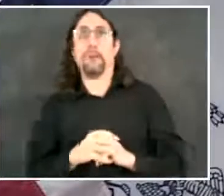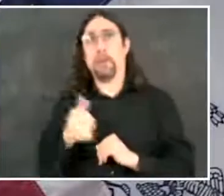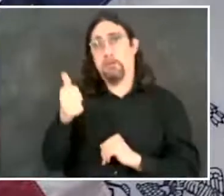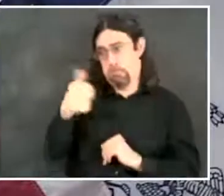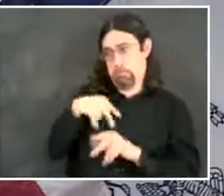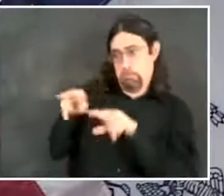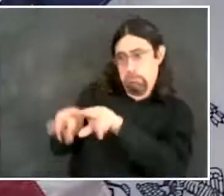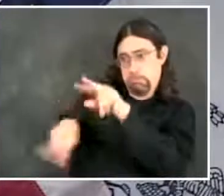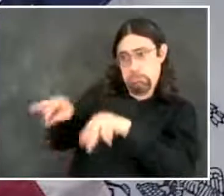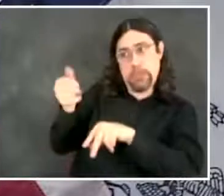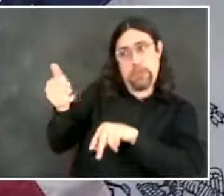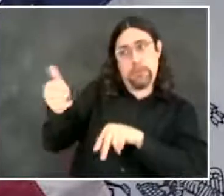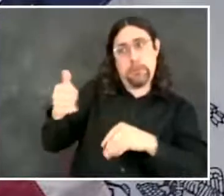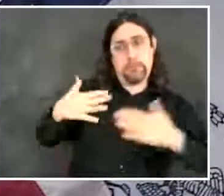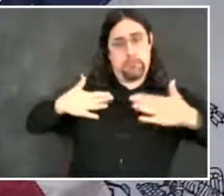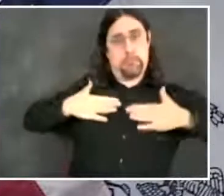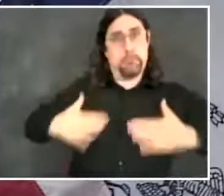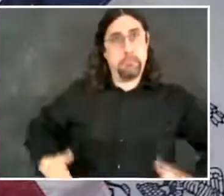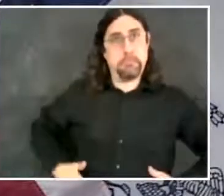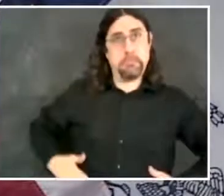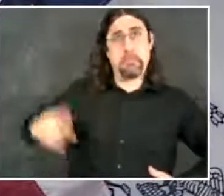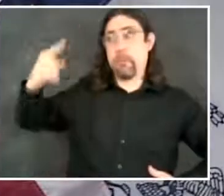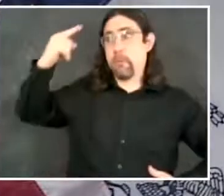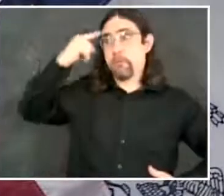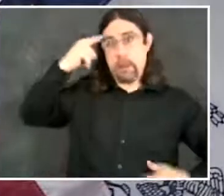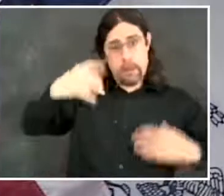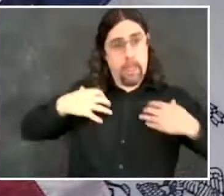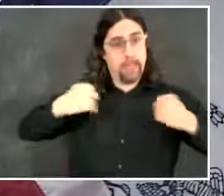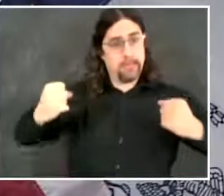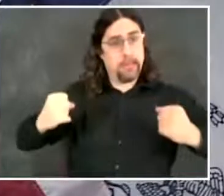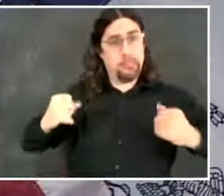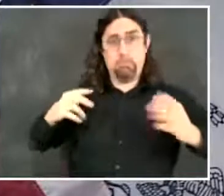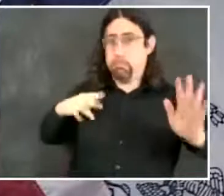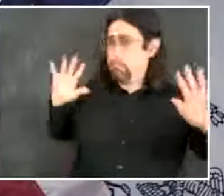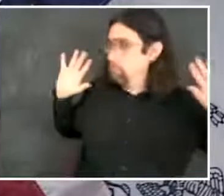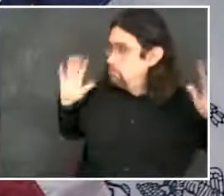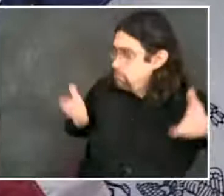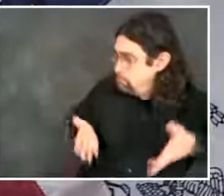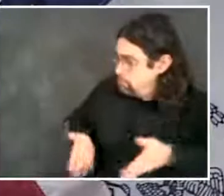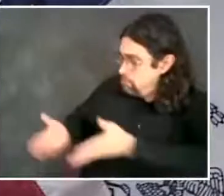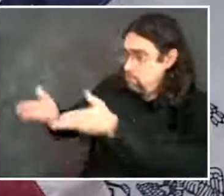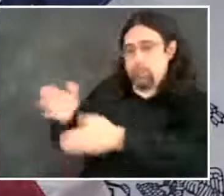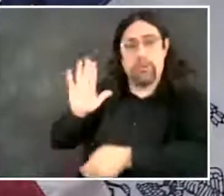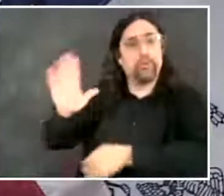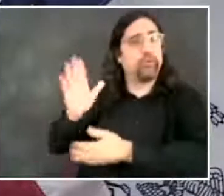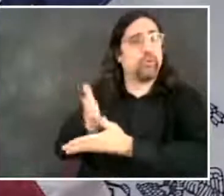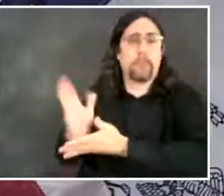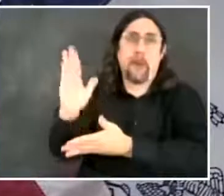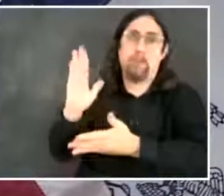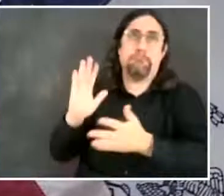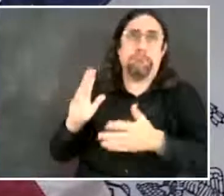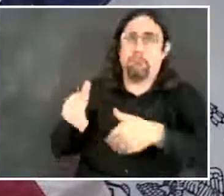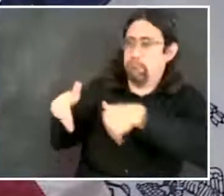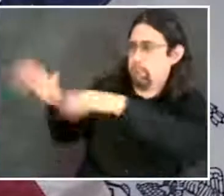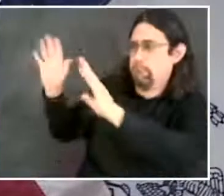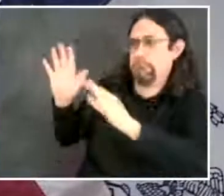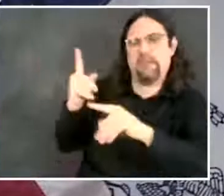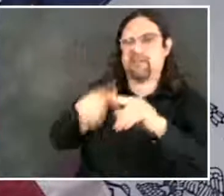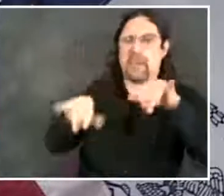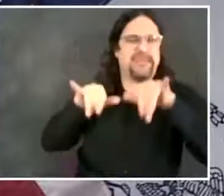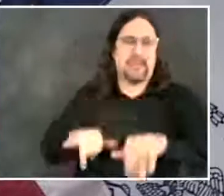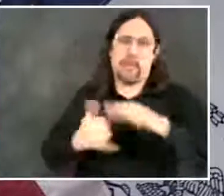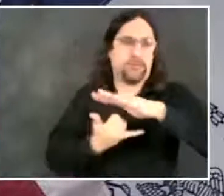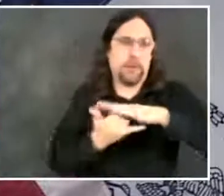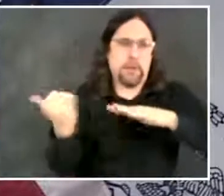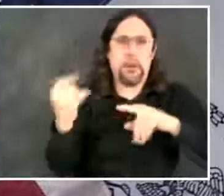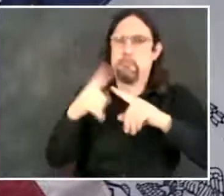period. On the question of the flyover, look, I think there's been a very unfair parallel made. I don't have